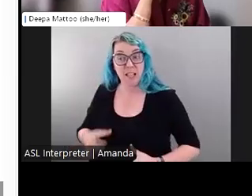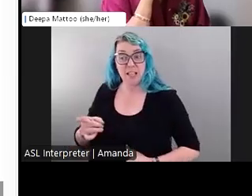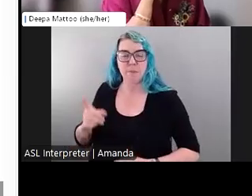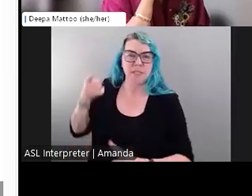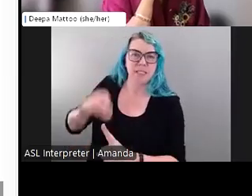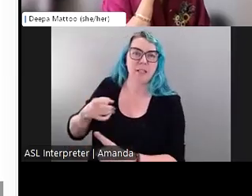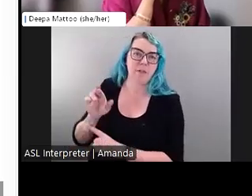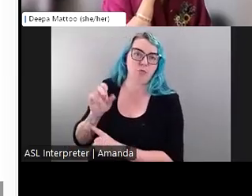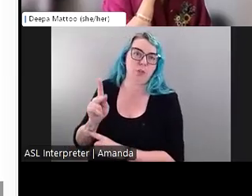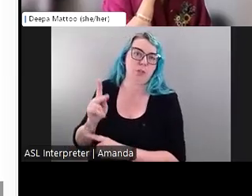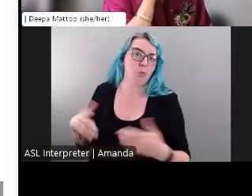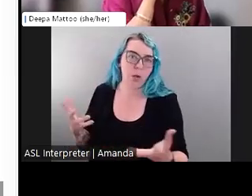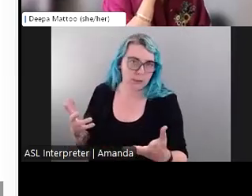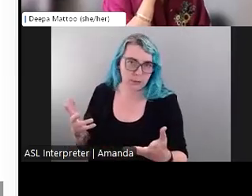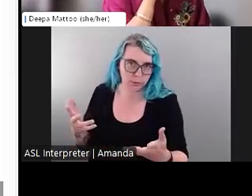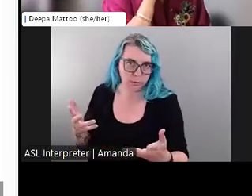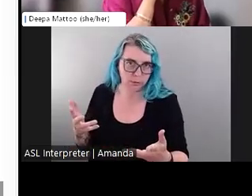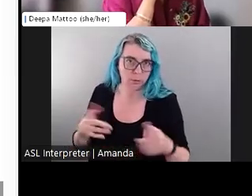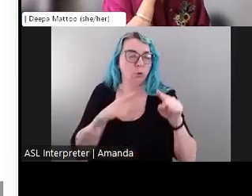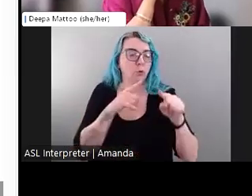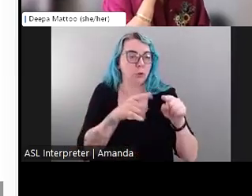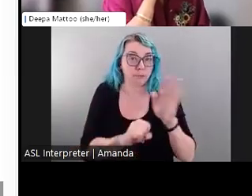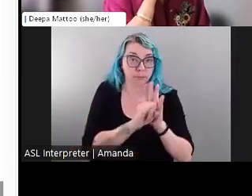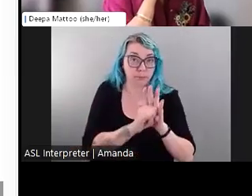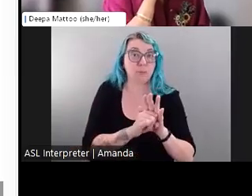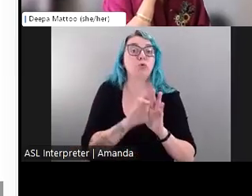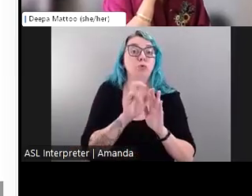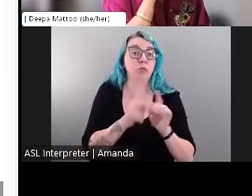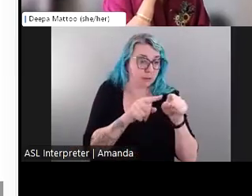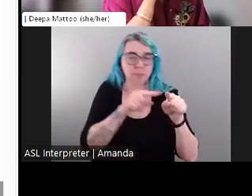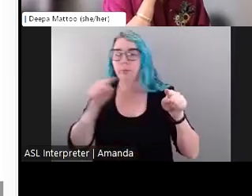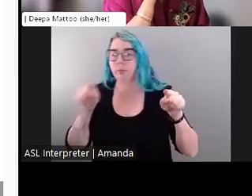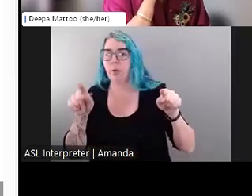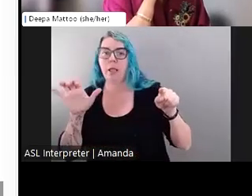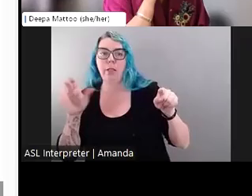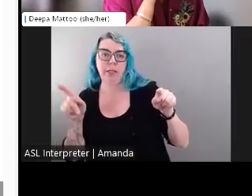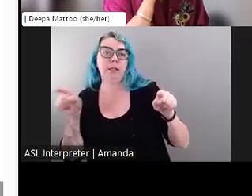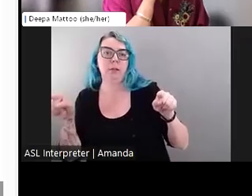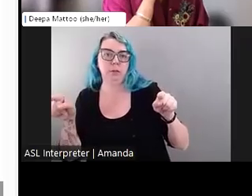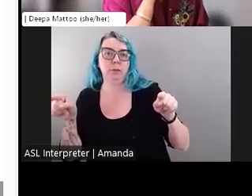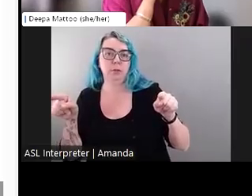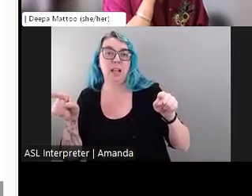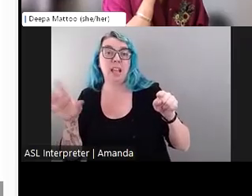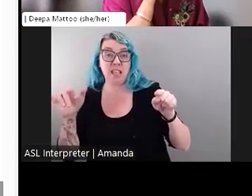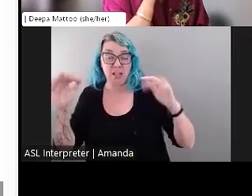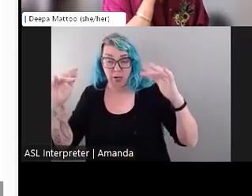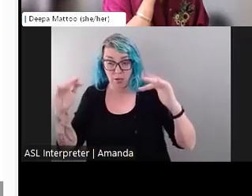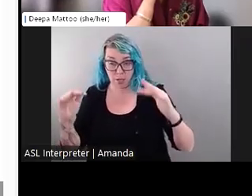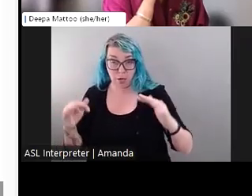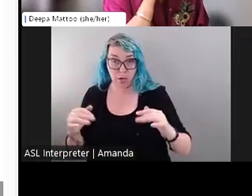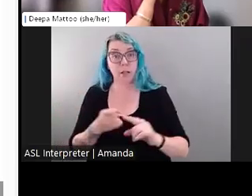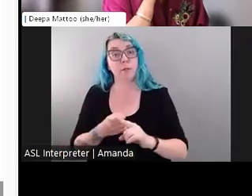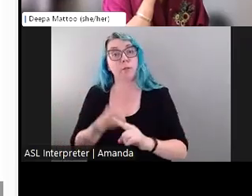corresponding safety links. So these safety strategies are unique to your client's situation, and they're based on the risk factors that they're experiencing, which